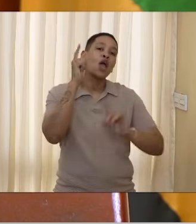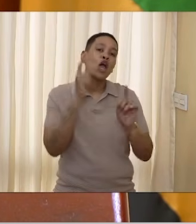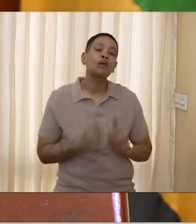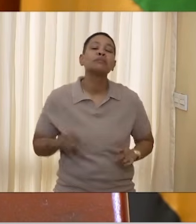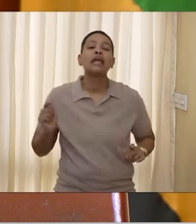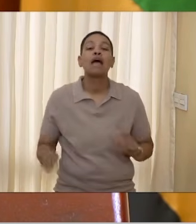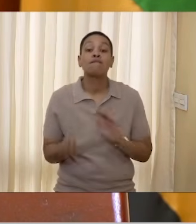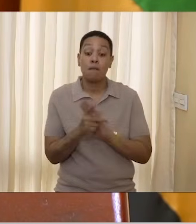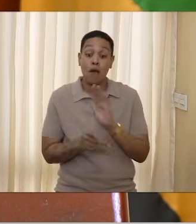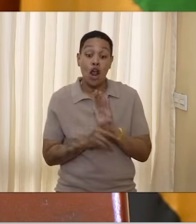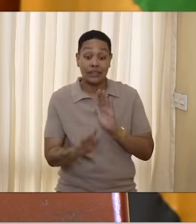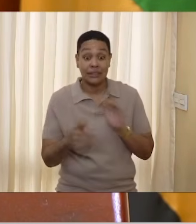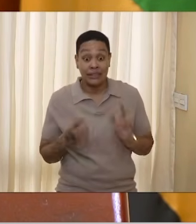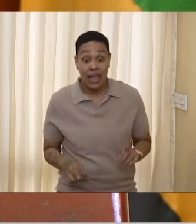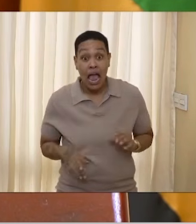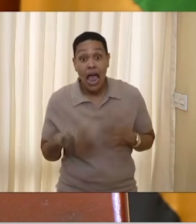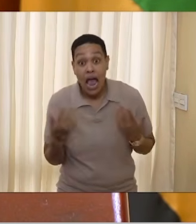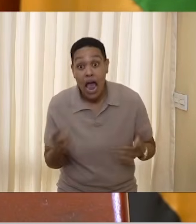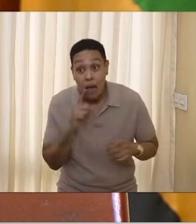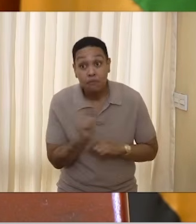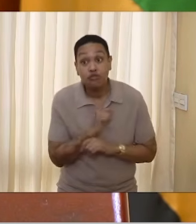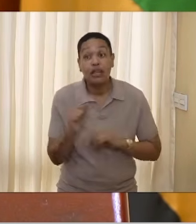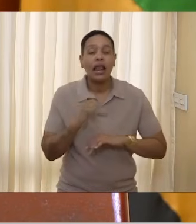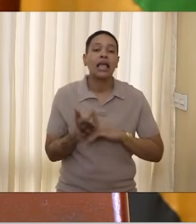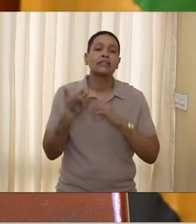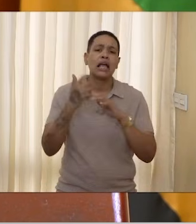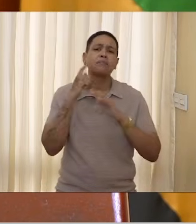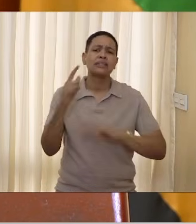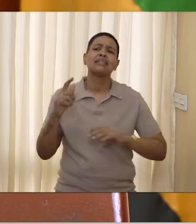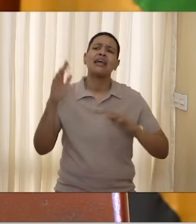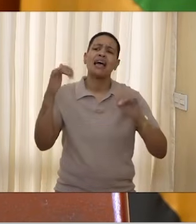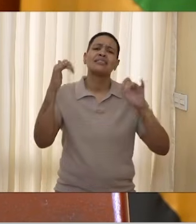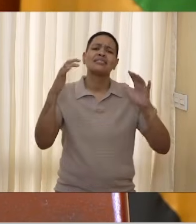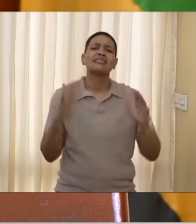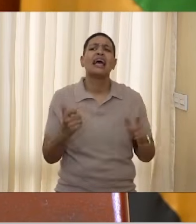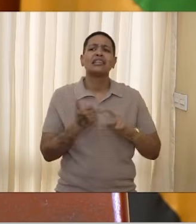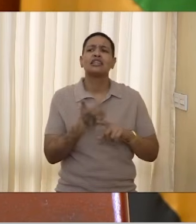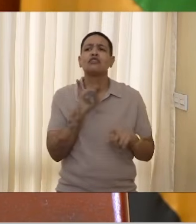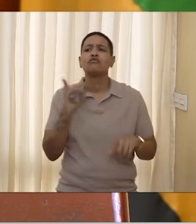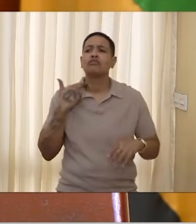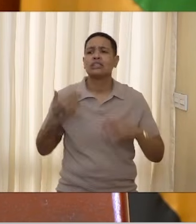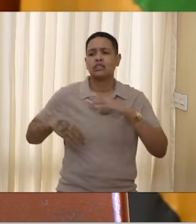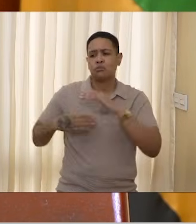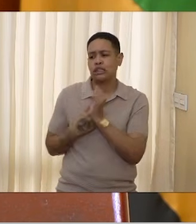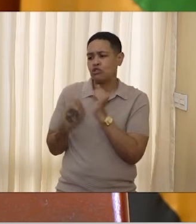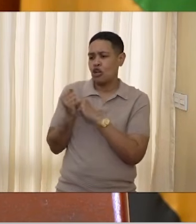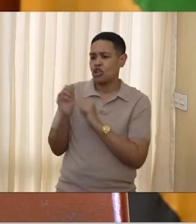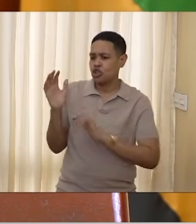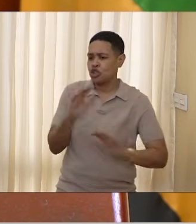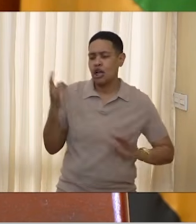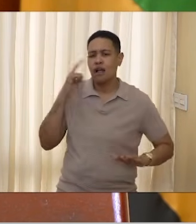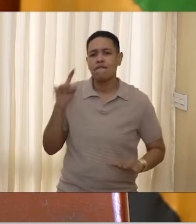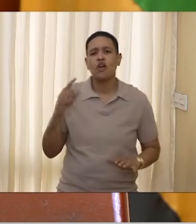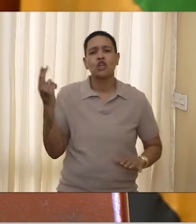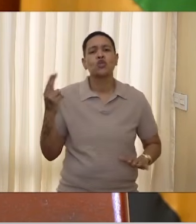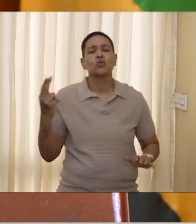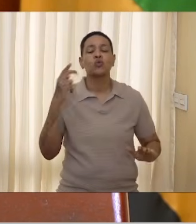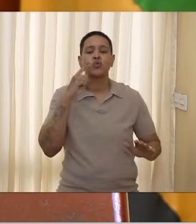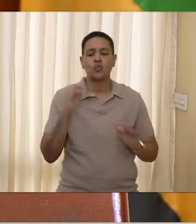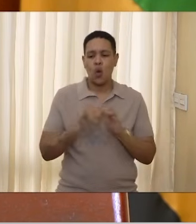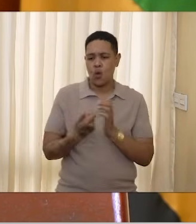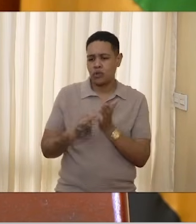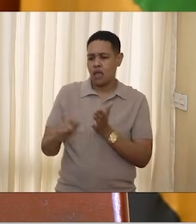the policy are to establish a standardized, risk-based framework for the use of